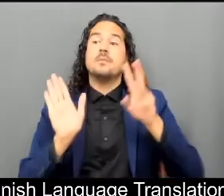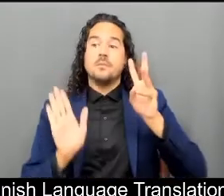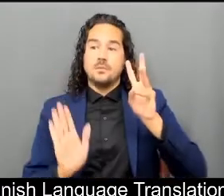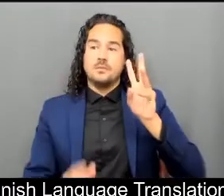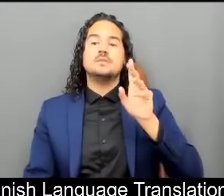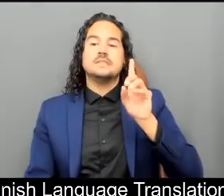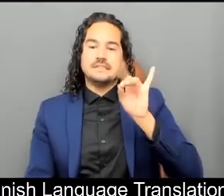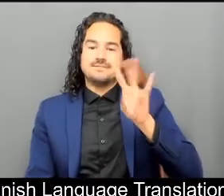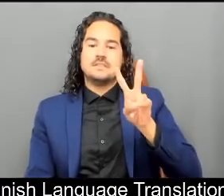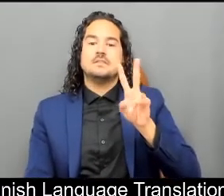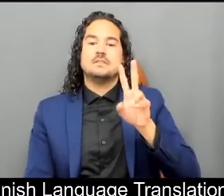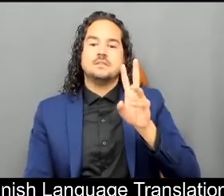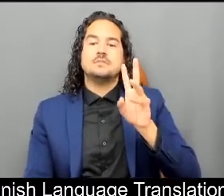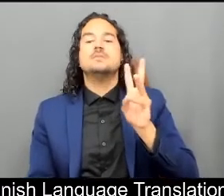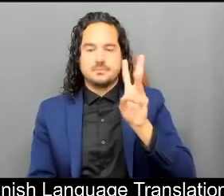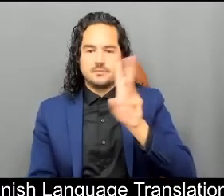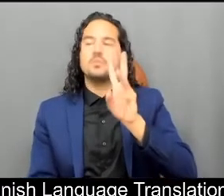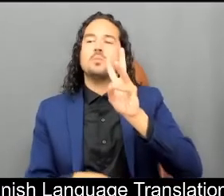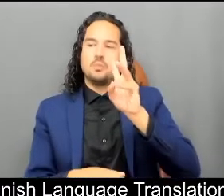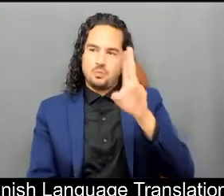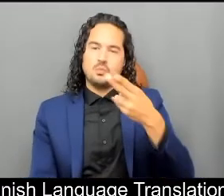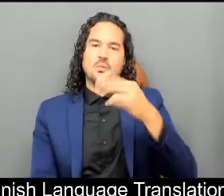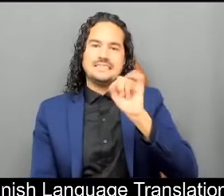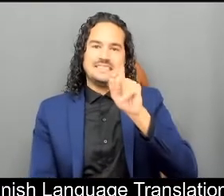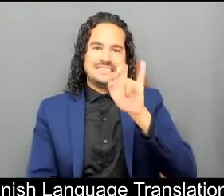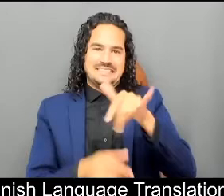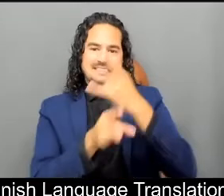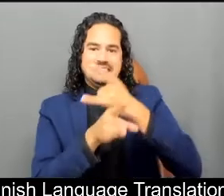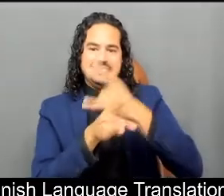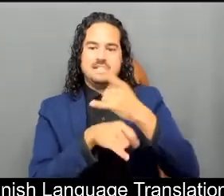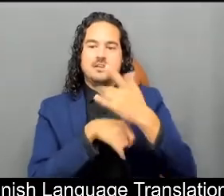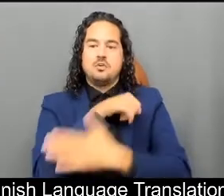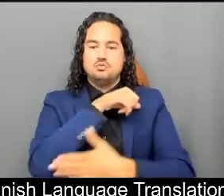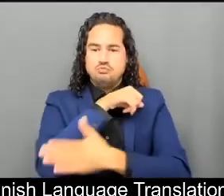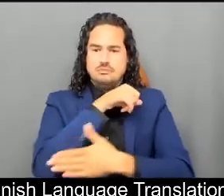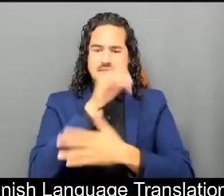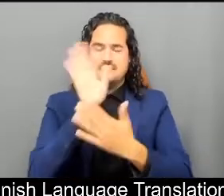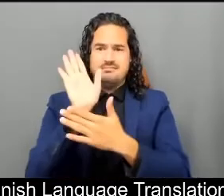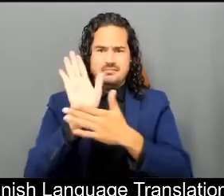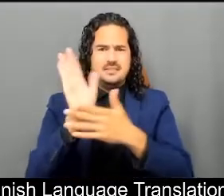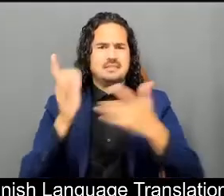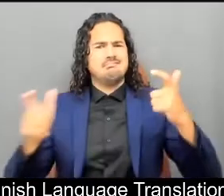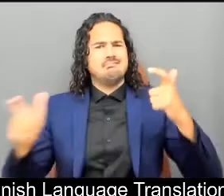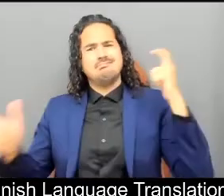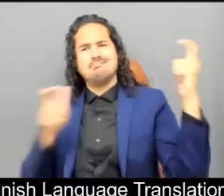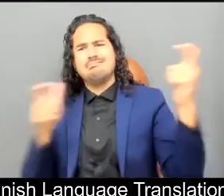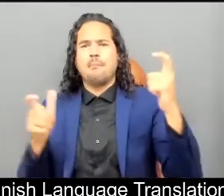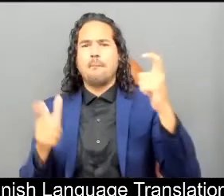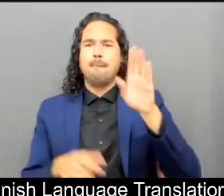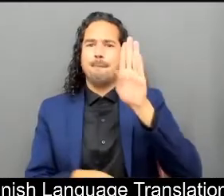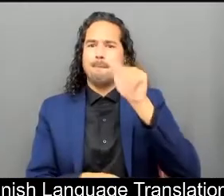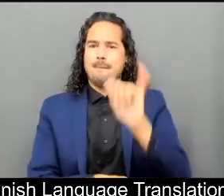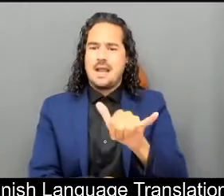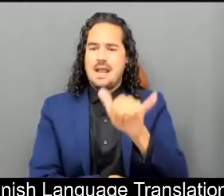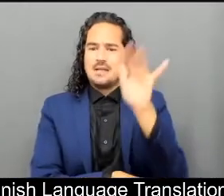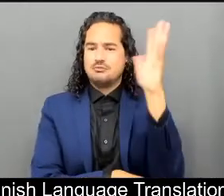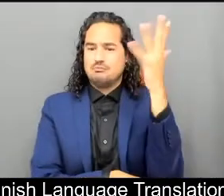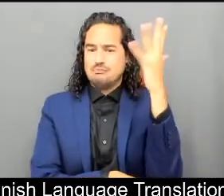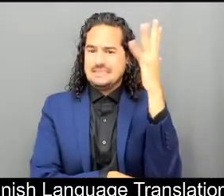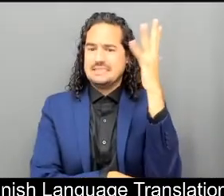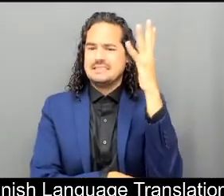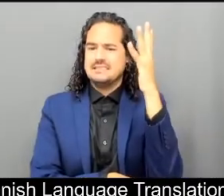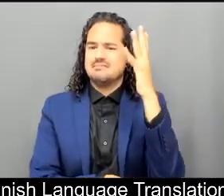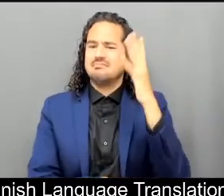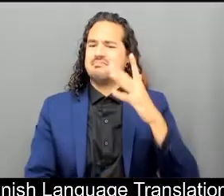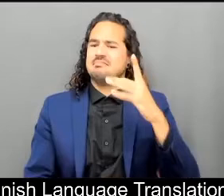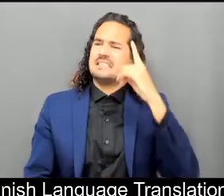with roughly, I believe there were 7 different leaders on that bay tree that came over the road. One of our engines